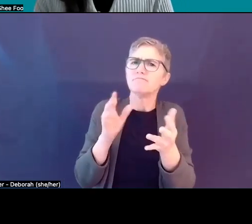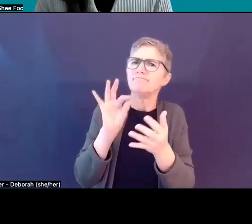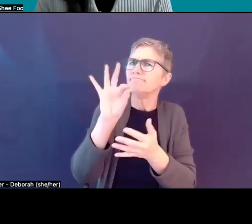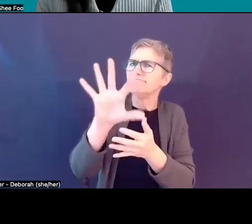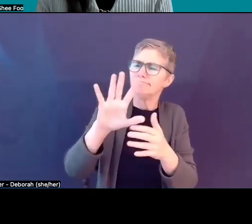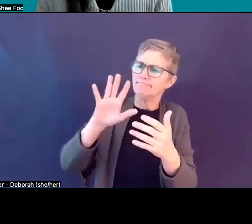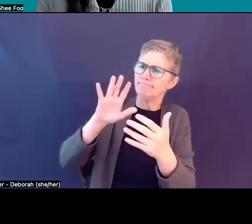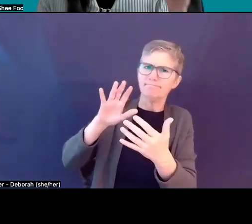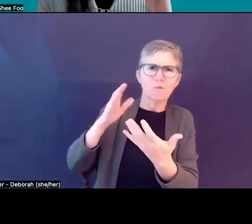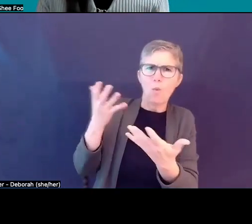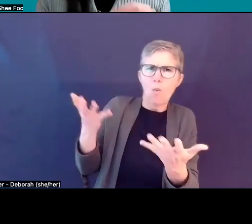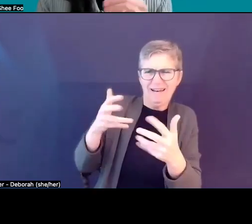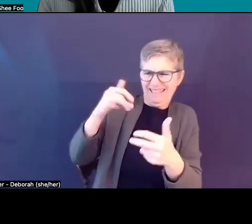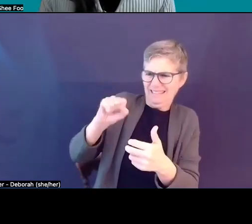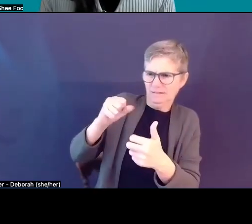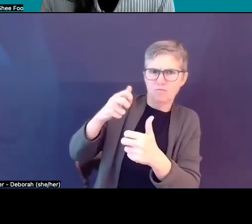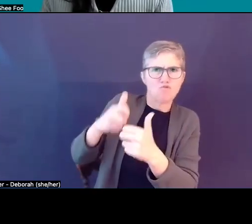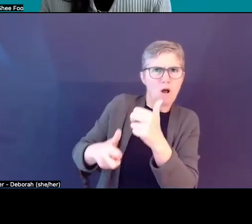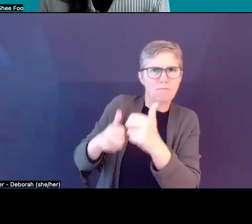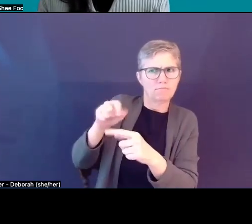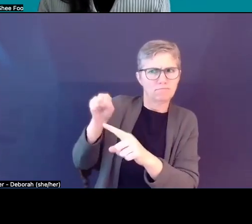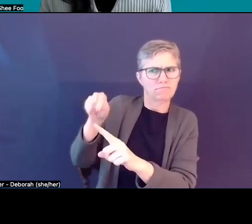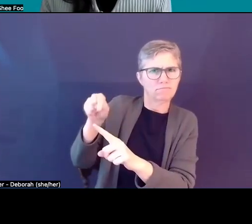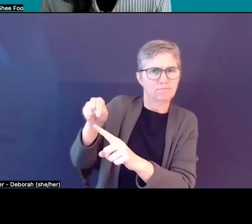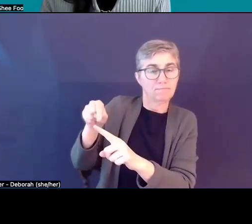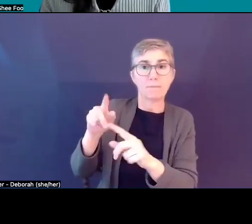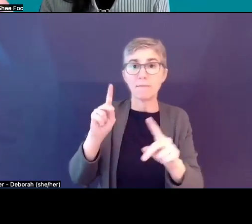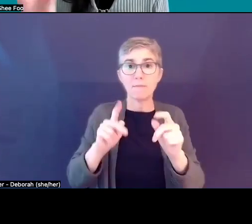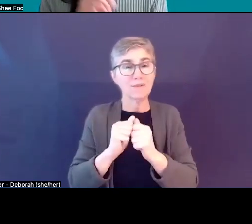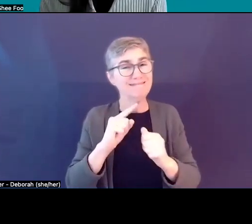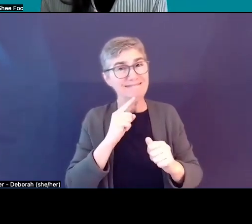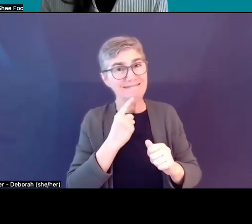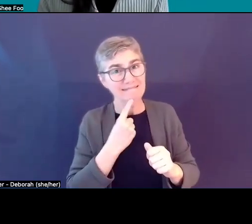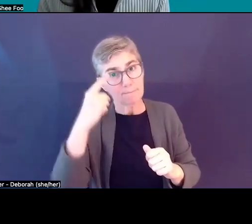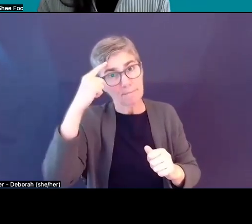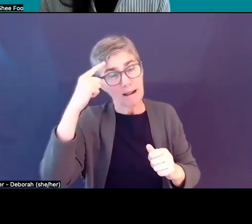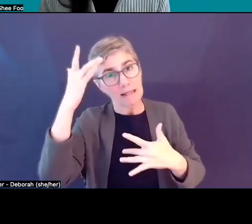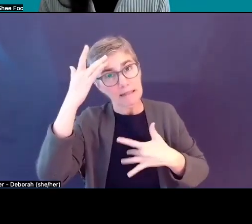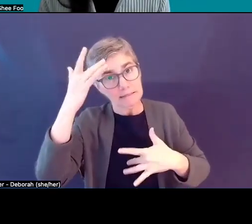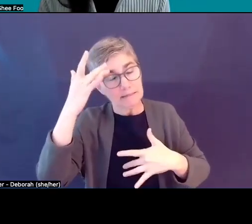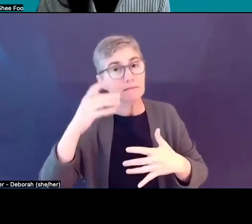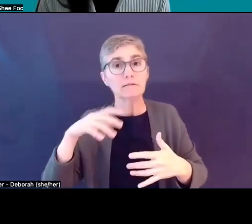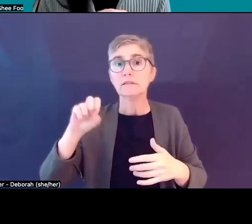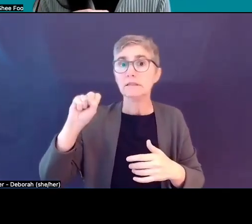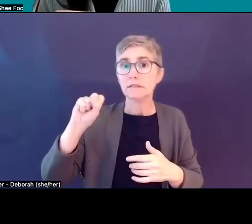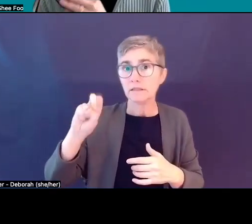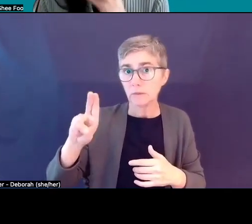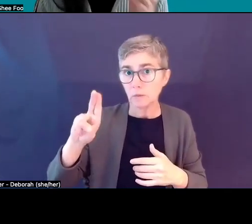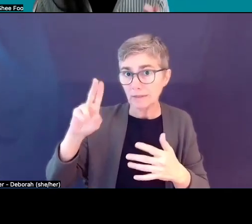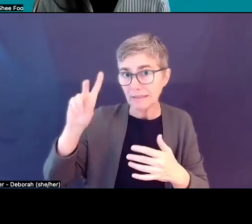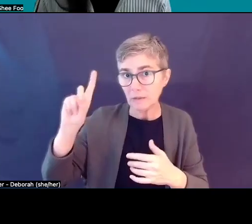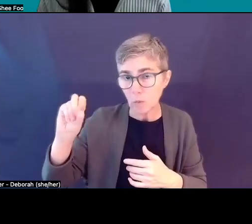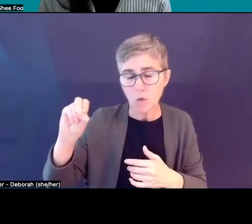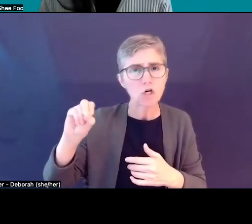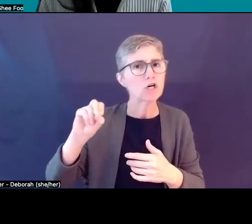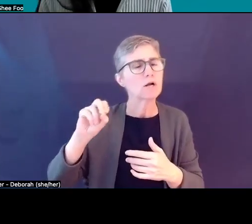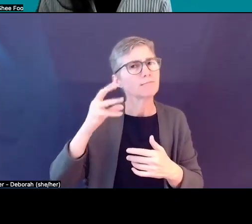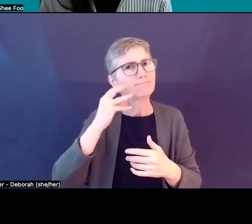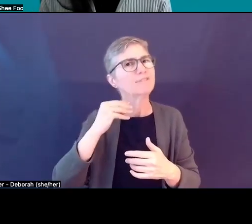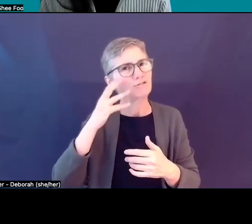to solve. People with serious mental illness and substance use disorders experience